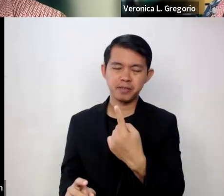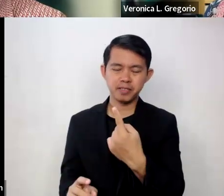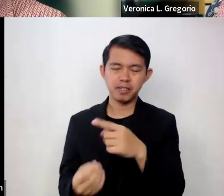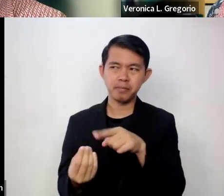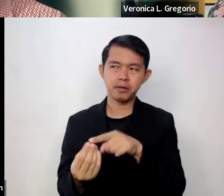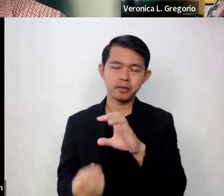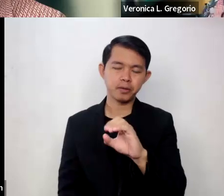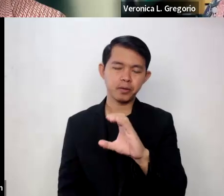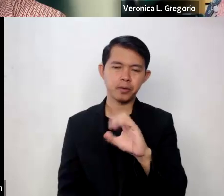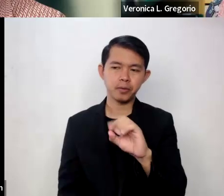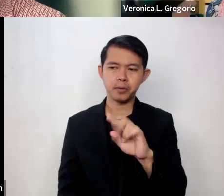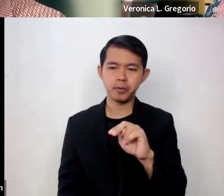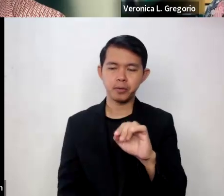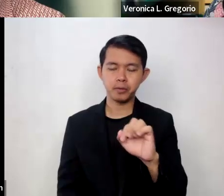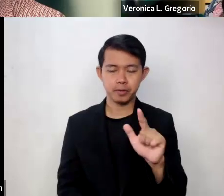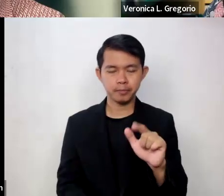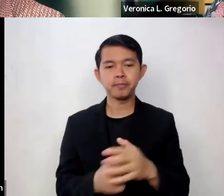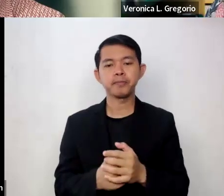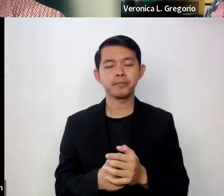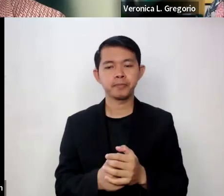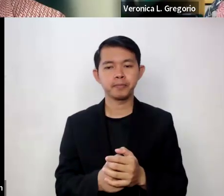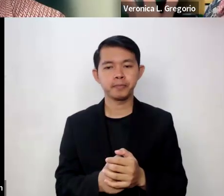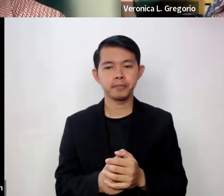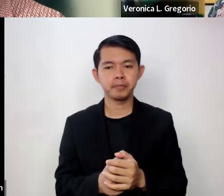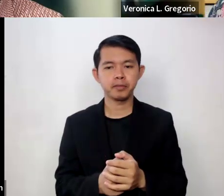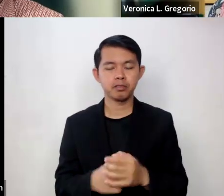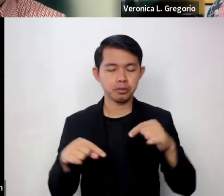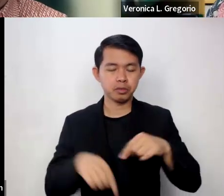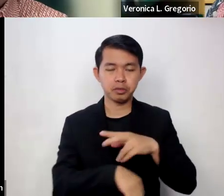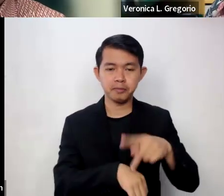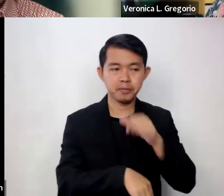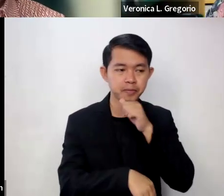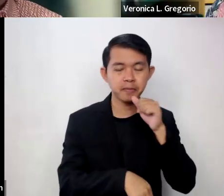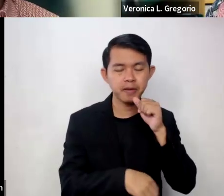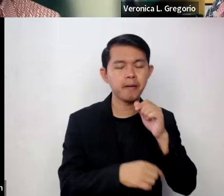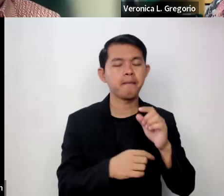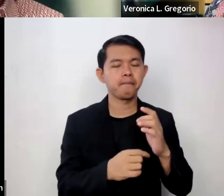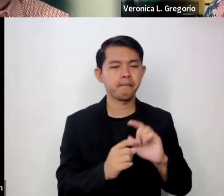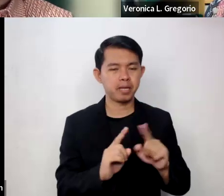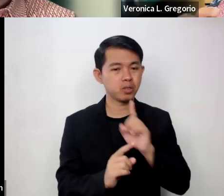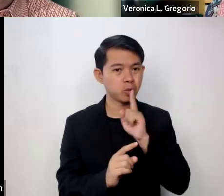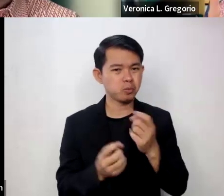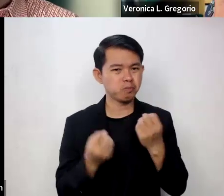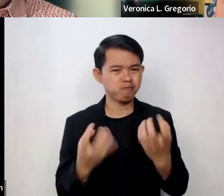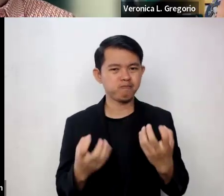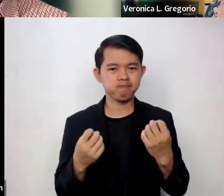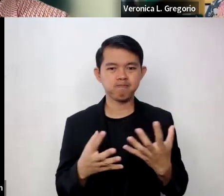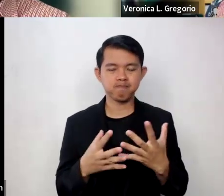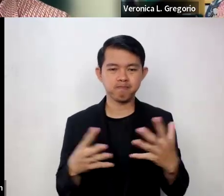coloniality in terms of the history of agriculture sa Philippines, and we know that's a lot, right? But